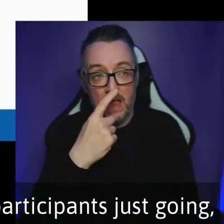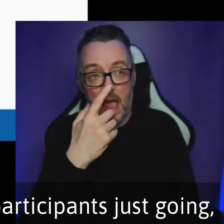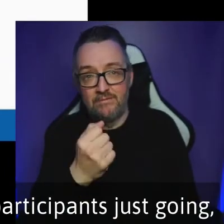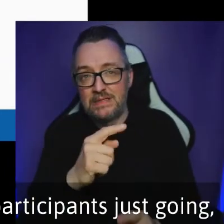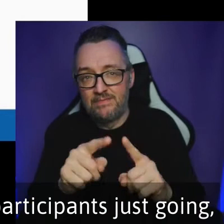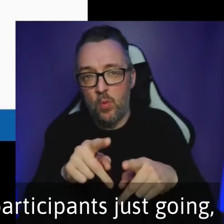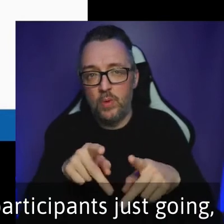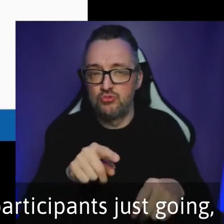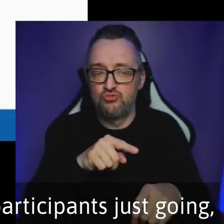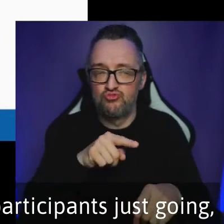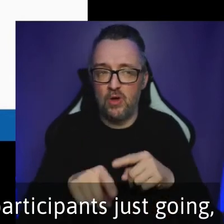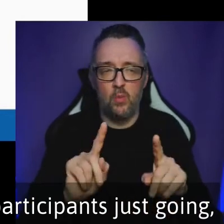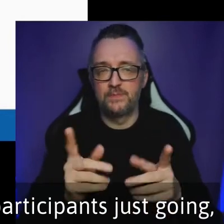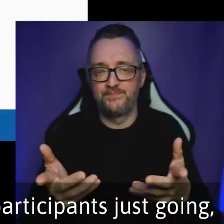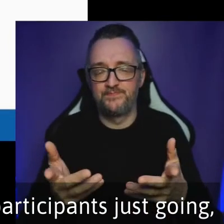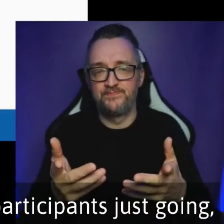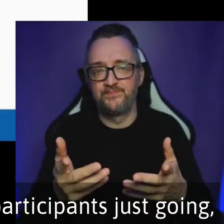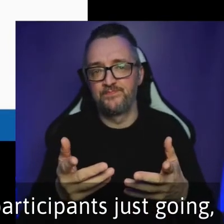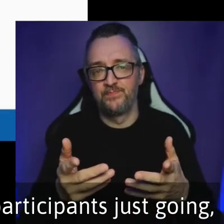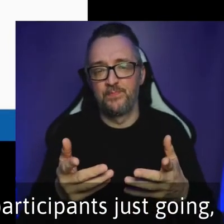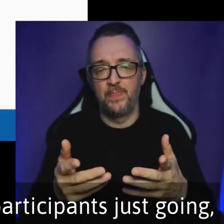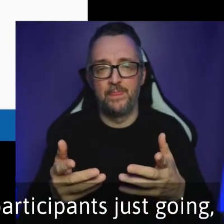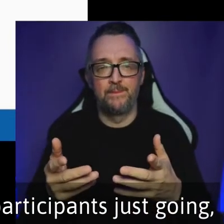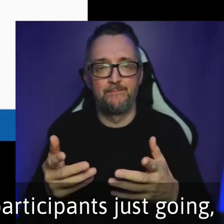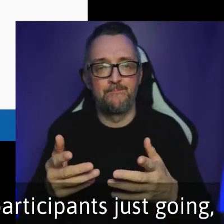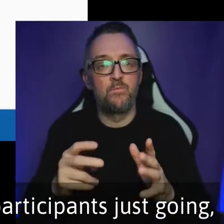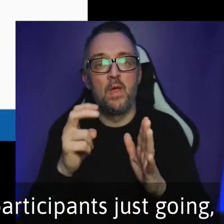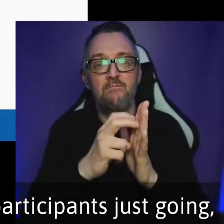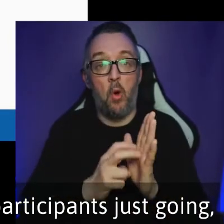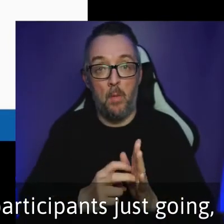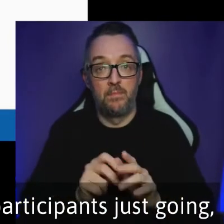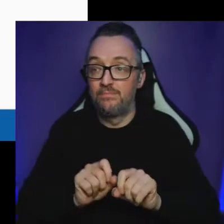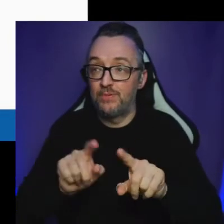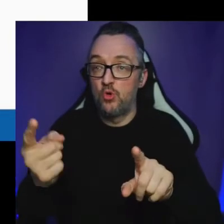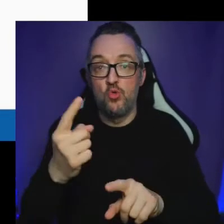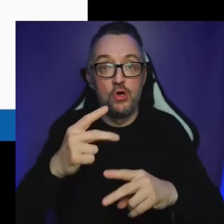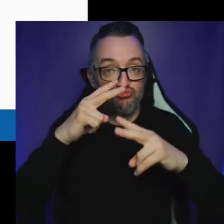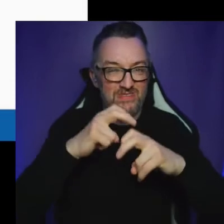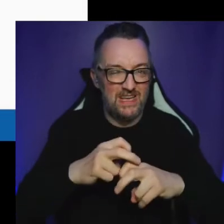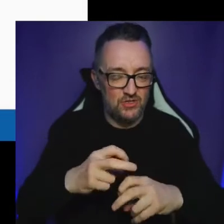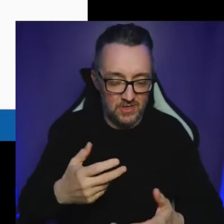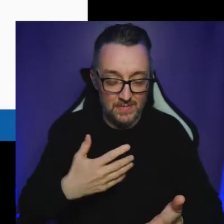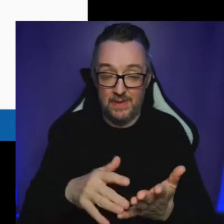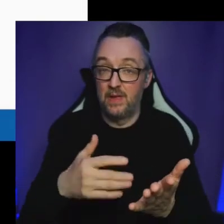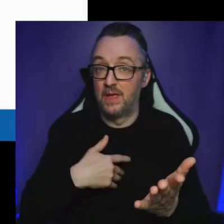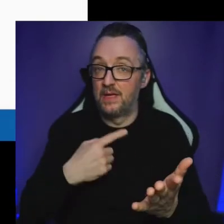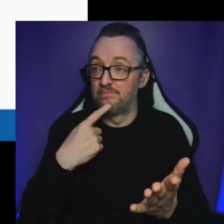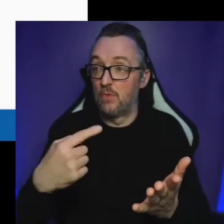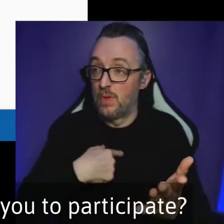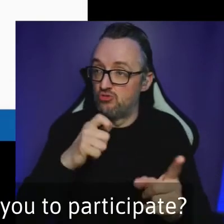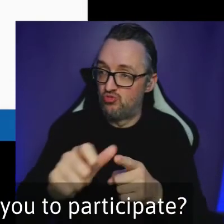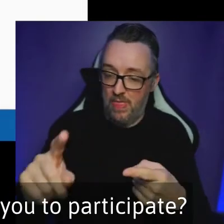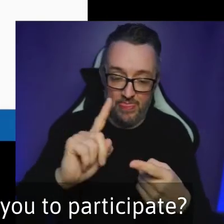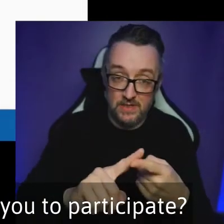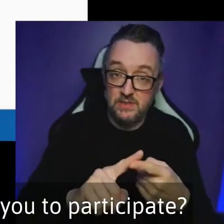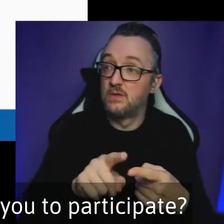will try and send out a form to any research participants just going, this is what we're going to be doing.